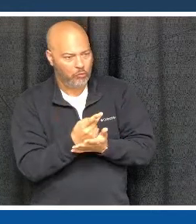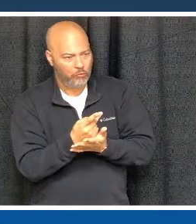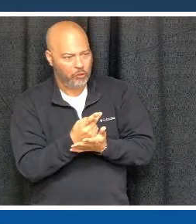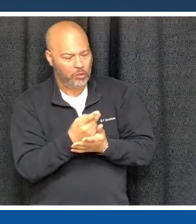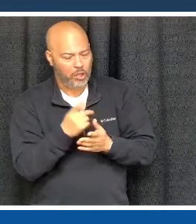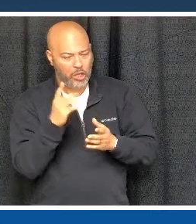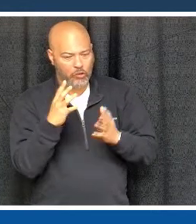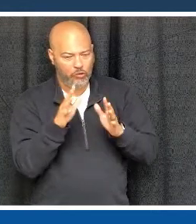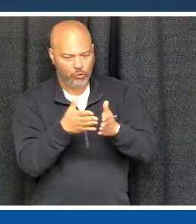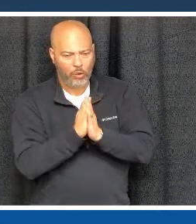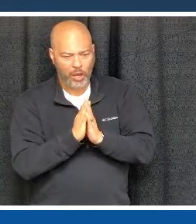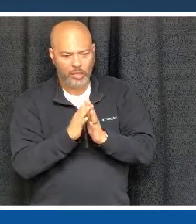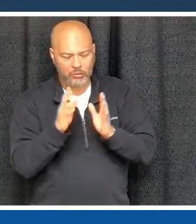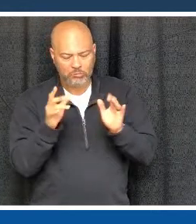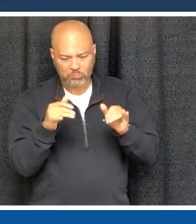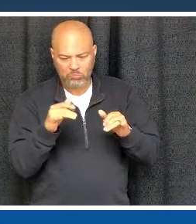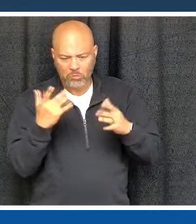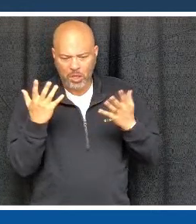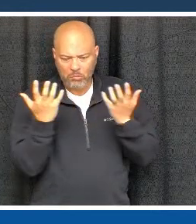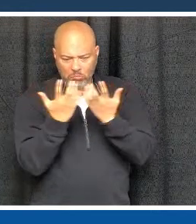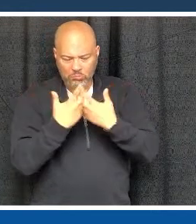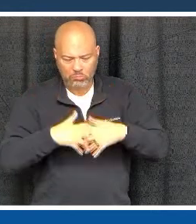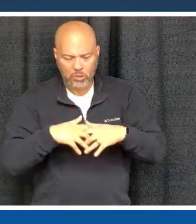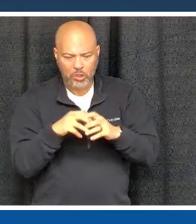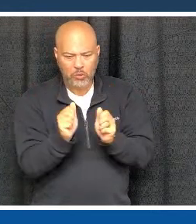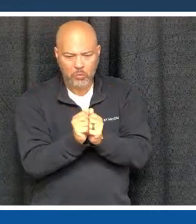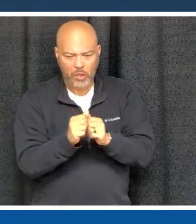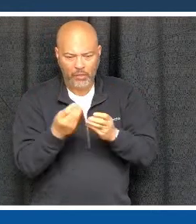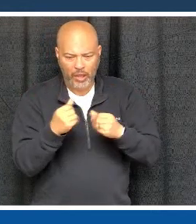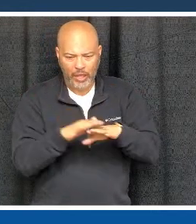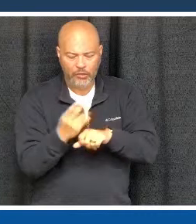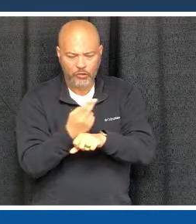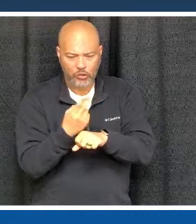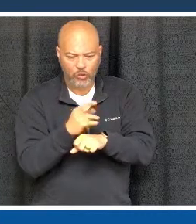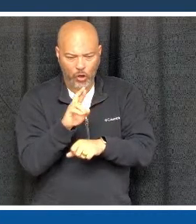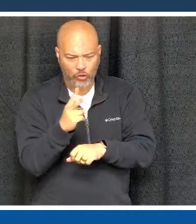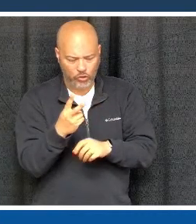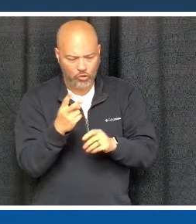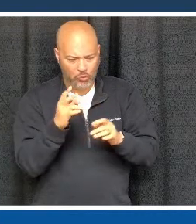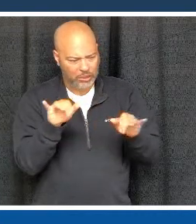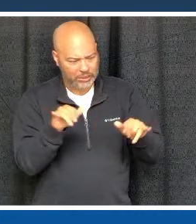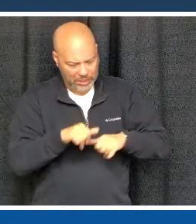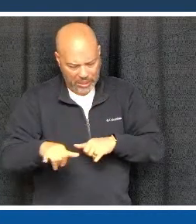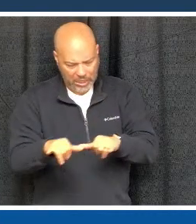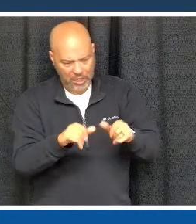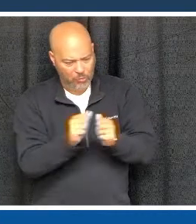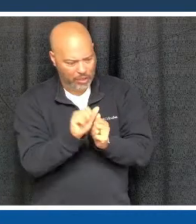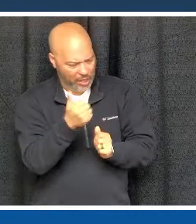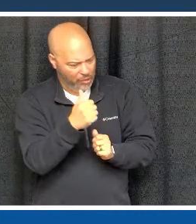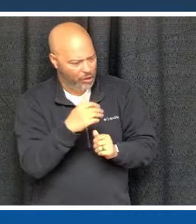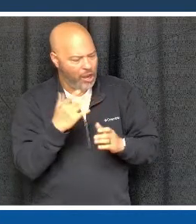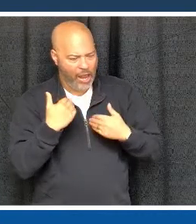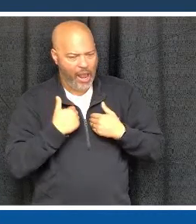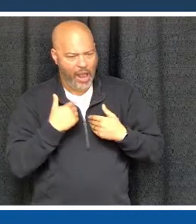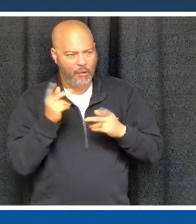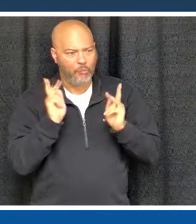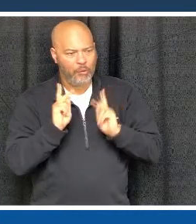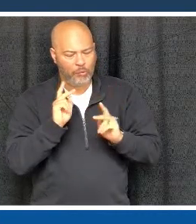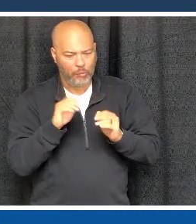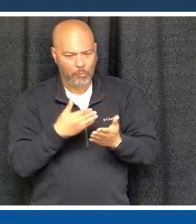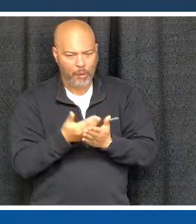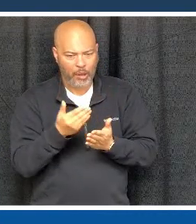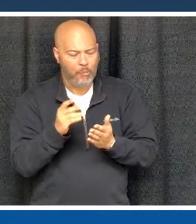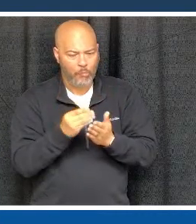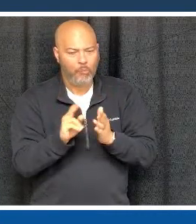zoning request is consistent with the land use plan. The R2 district is in character with the surrounding development pattern and will afford the applicant to build 2